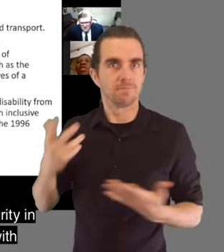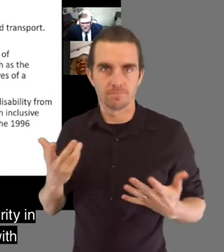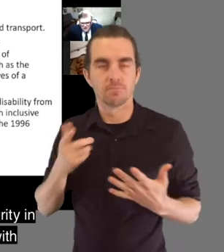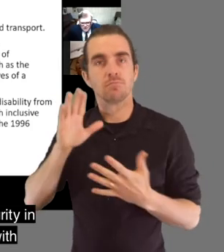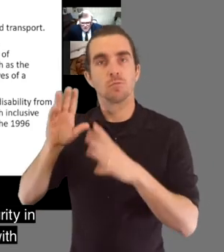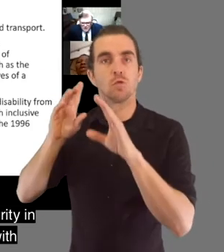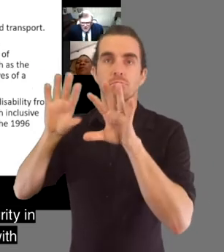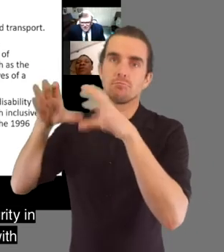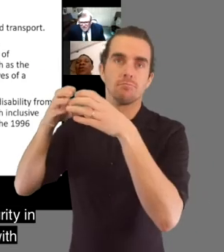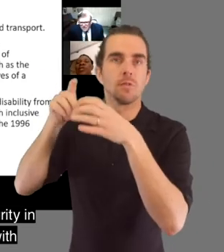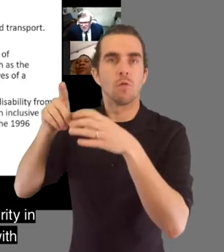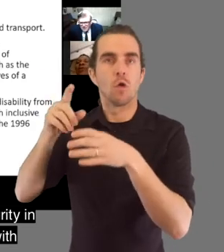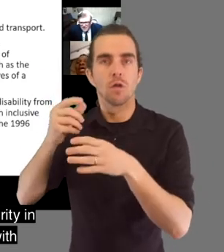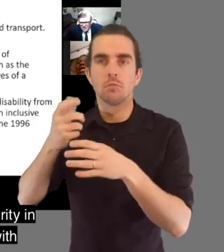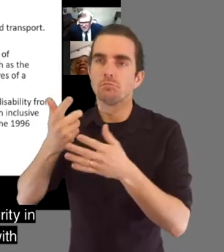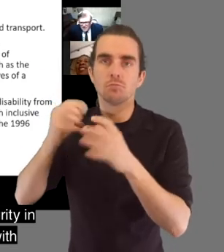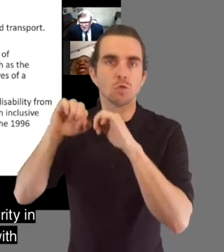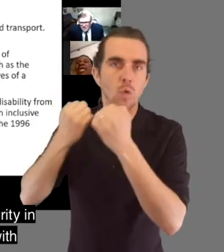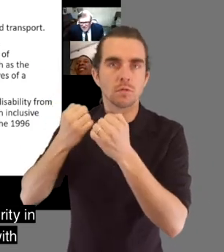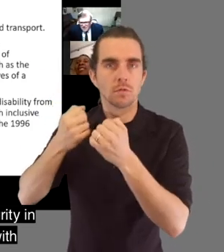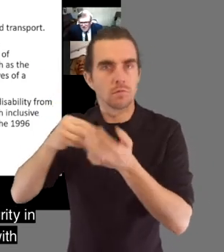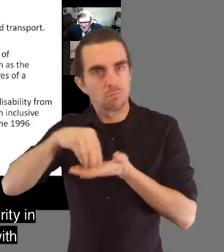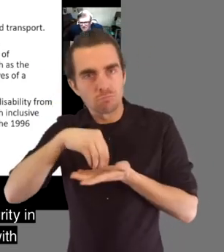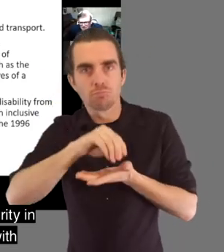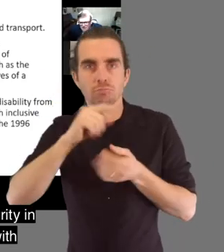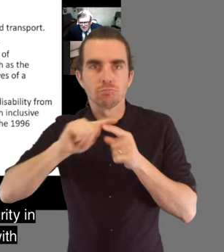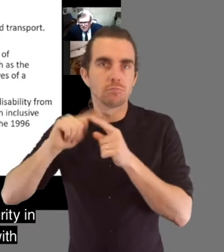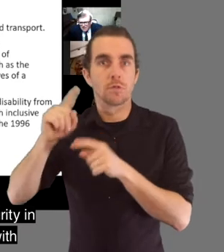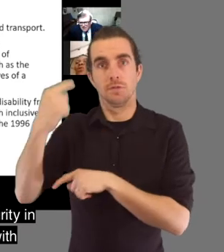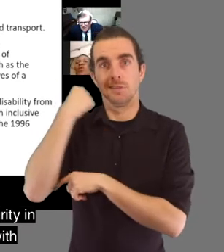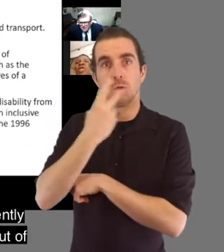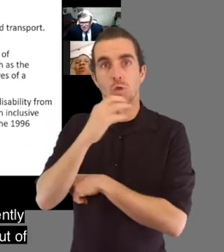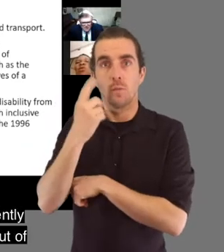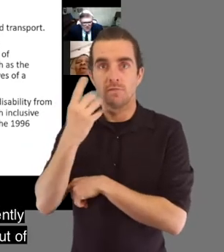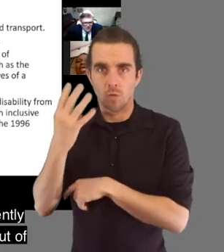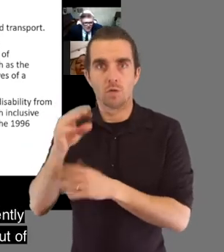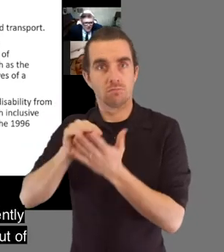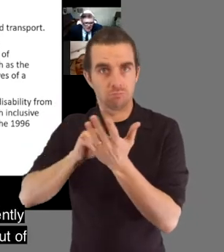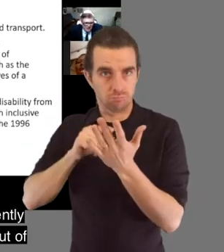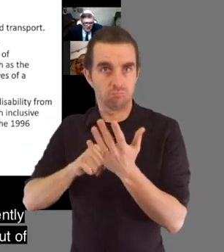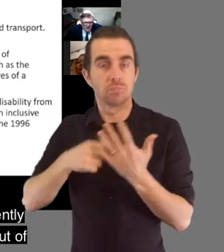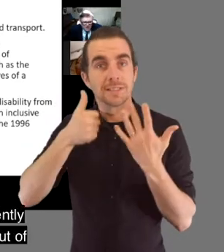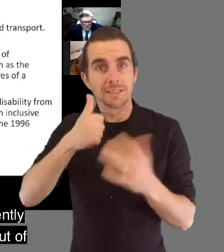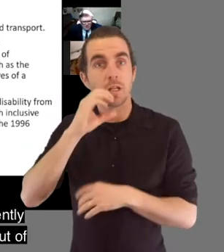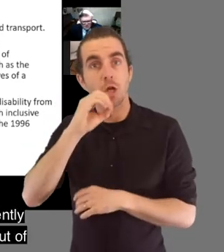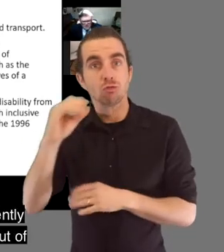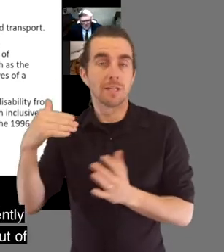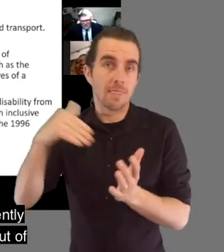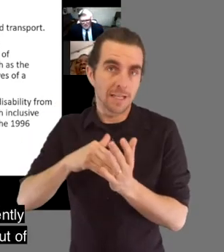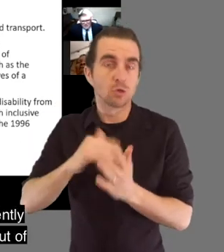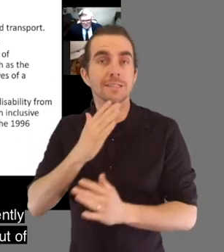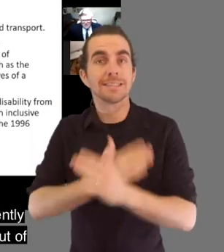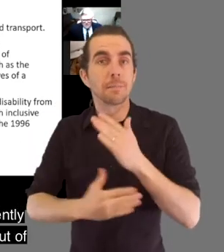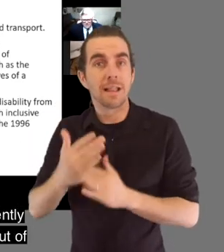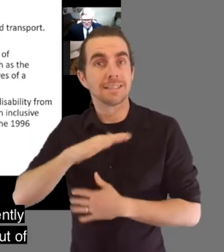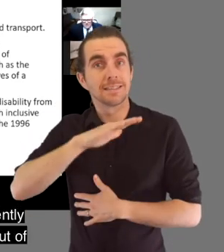Social Security in 2014. This again, the point with inclusive education, where currently